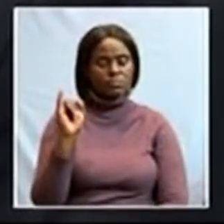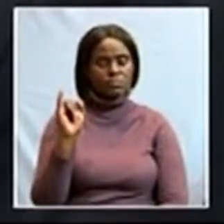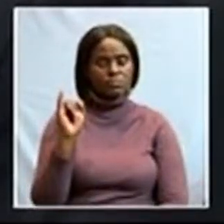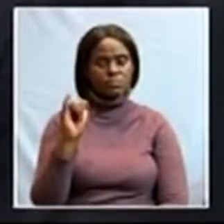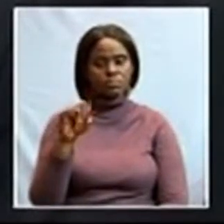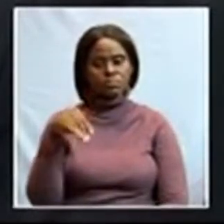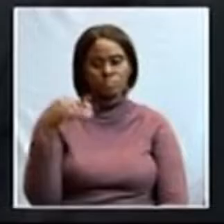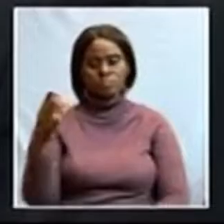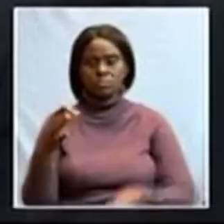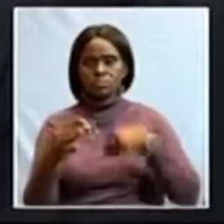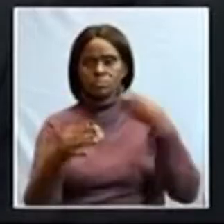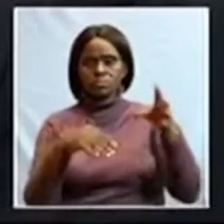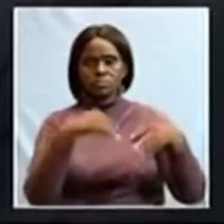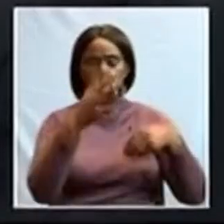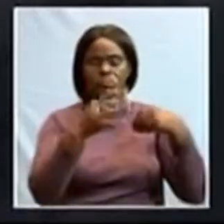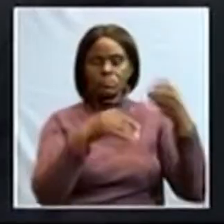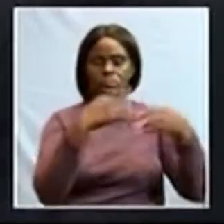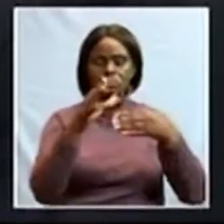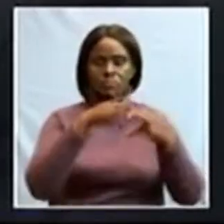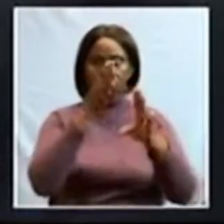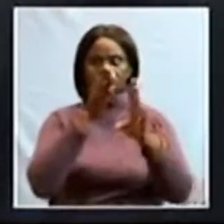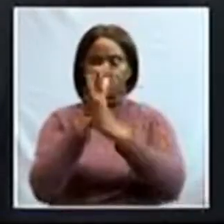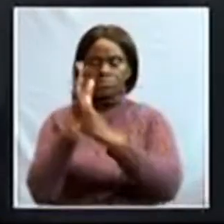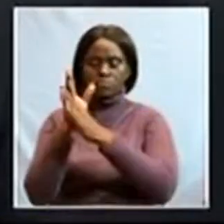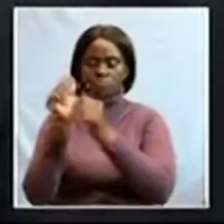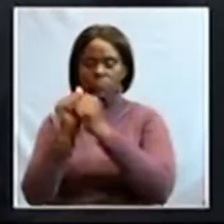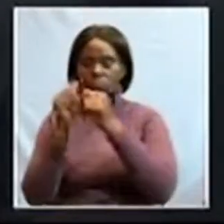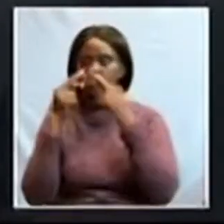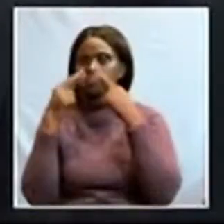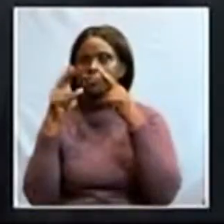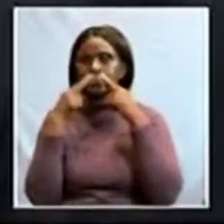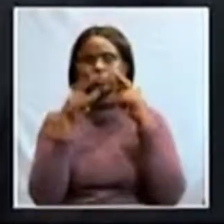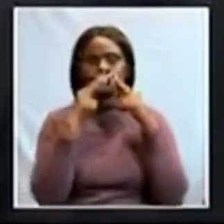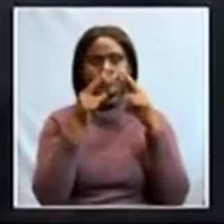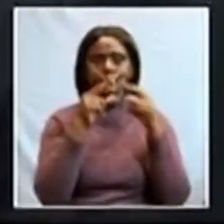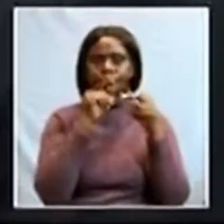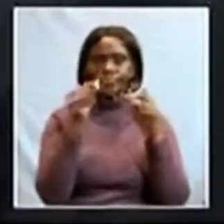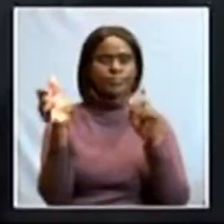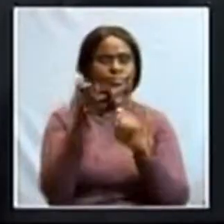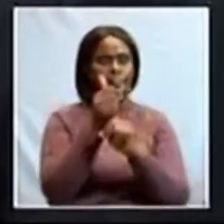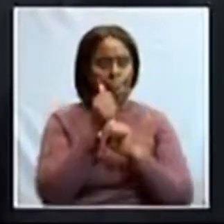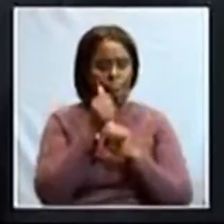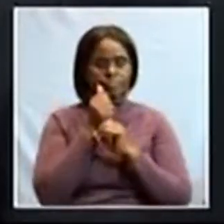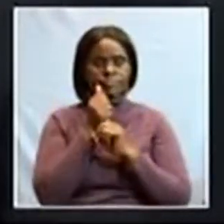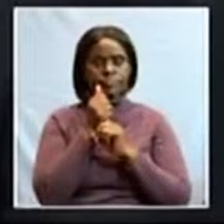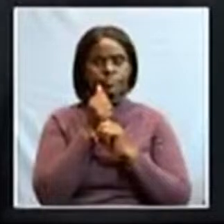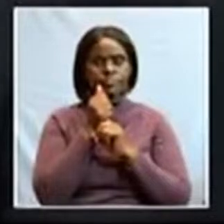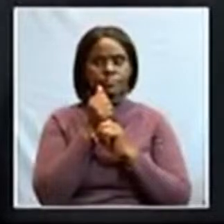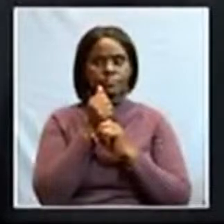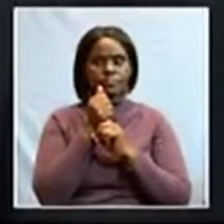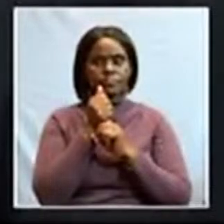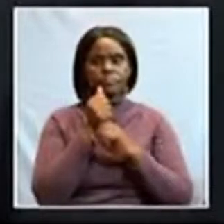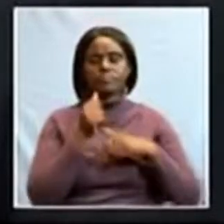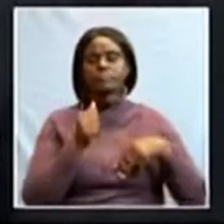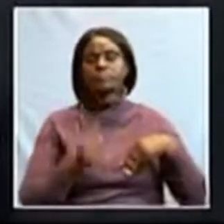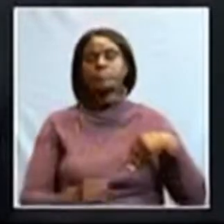deliverable targets stroke output not achieved.